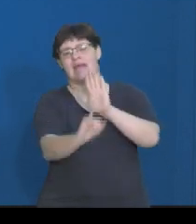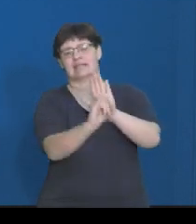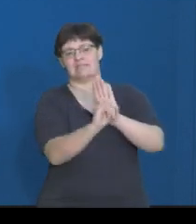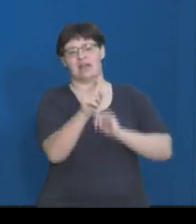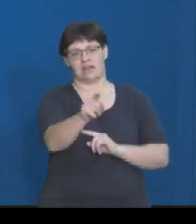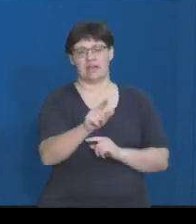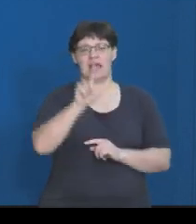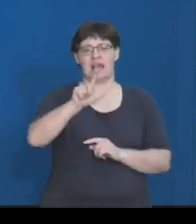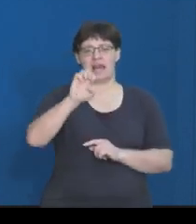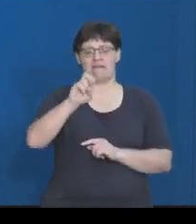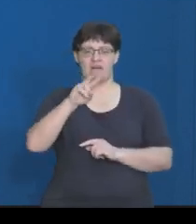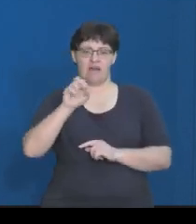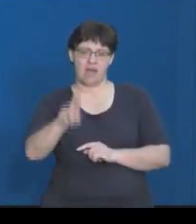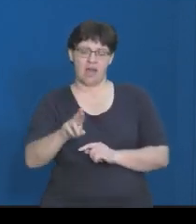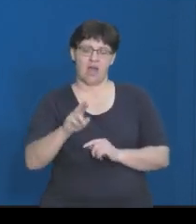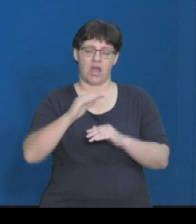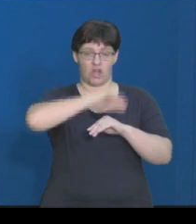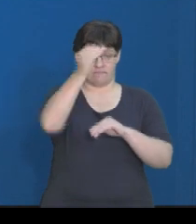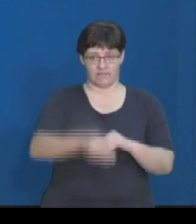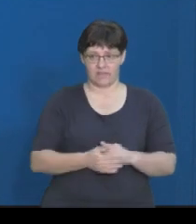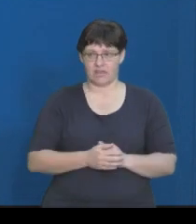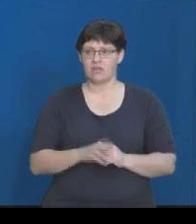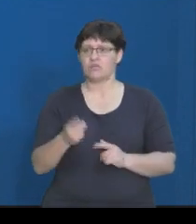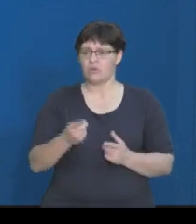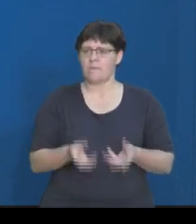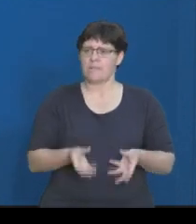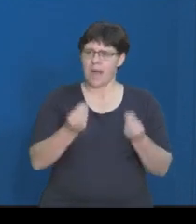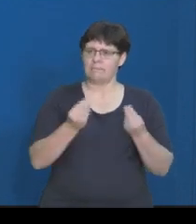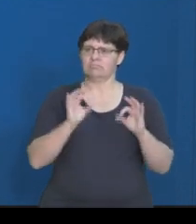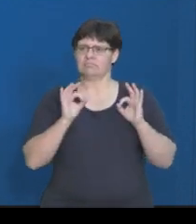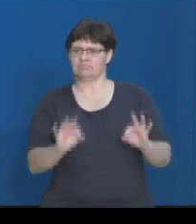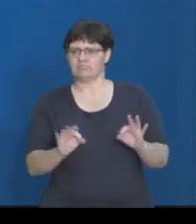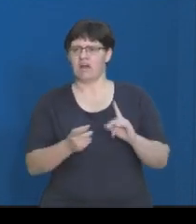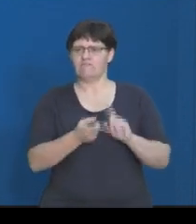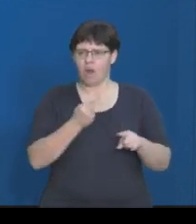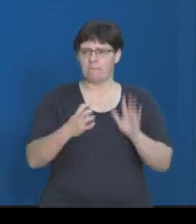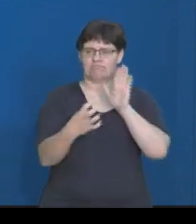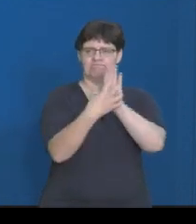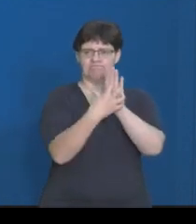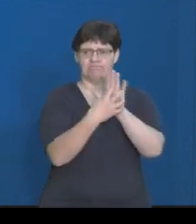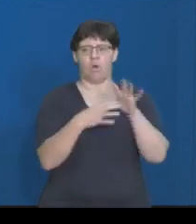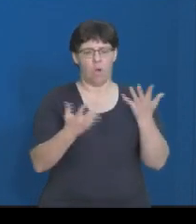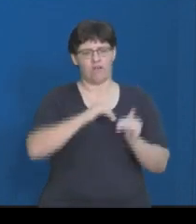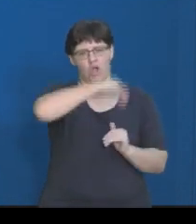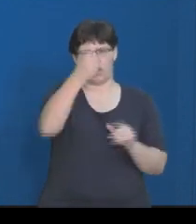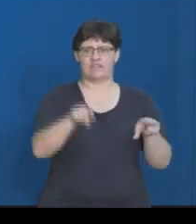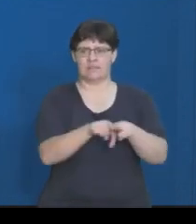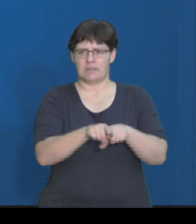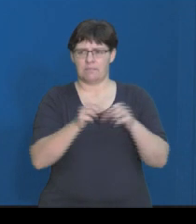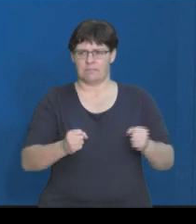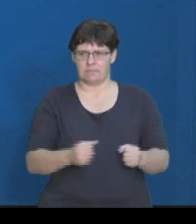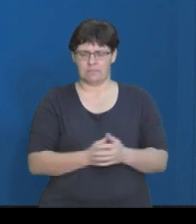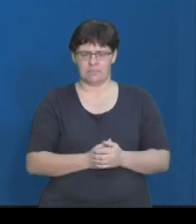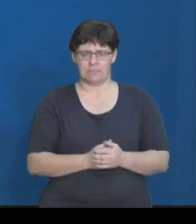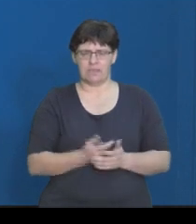this is a Laffer curve. Right. Let's look at the questions that you can get typically from a diagram like this or from a curve like this. The